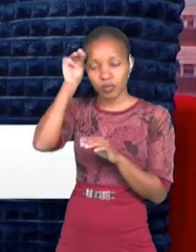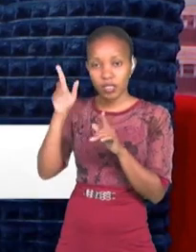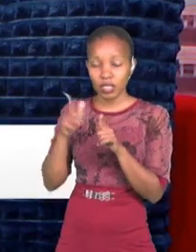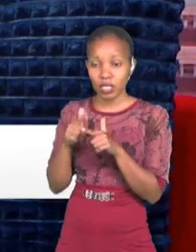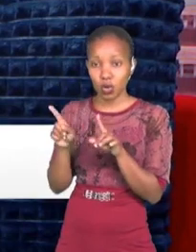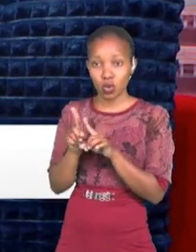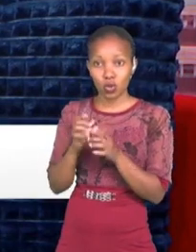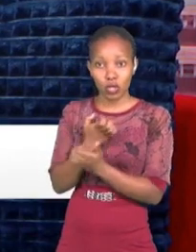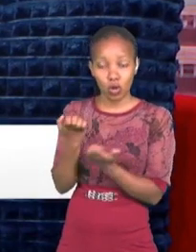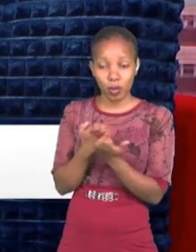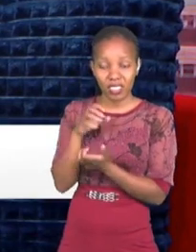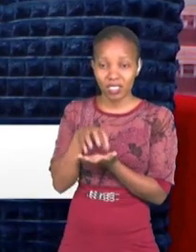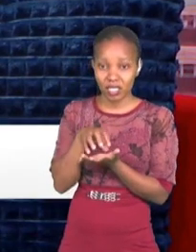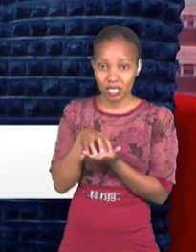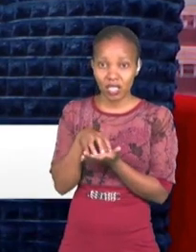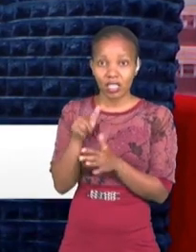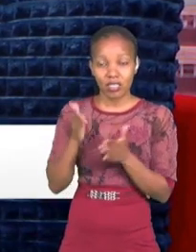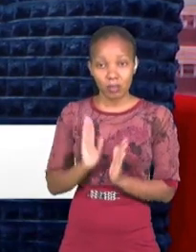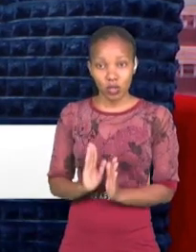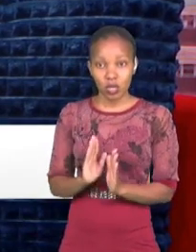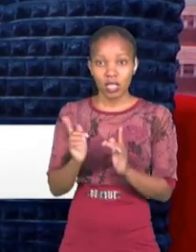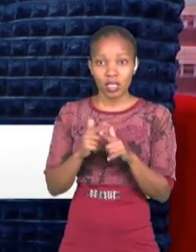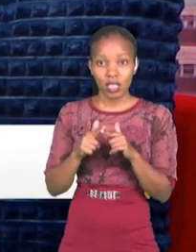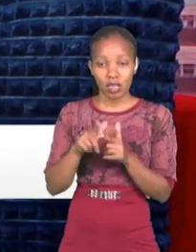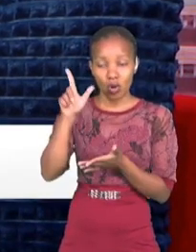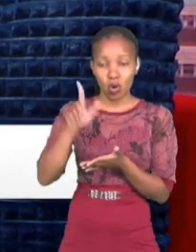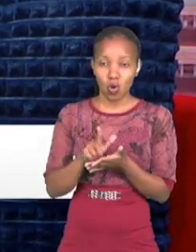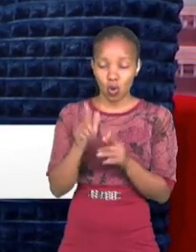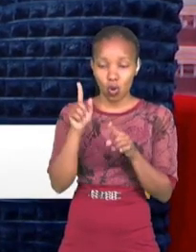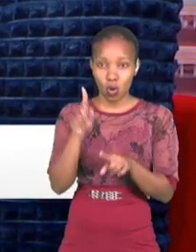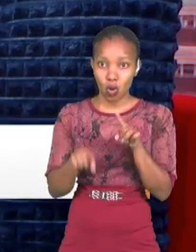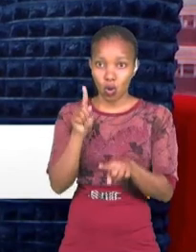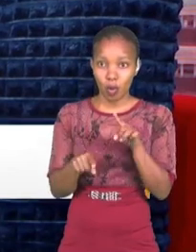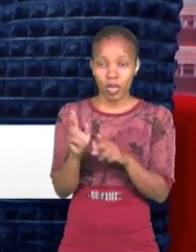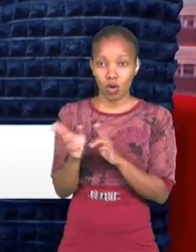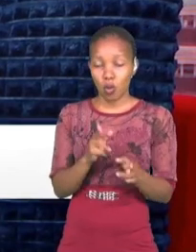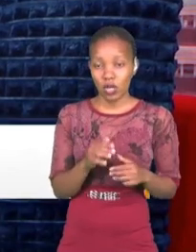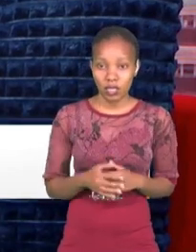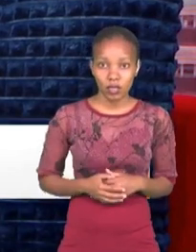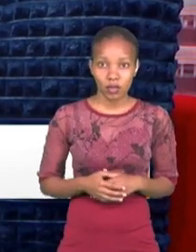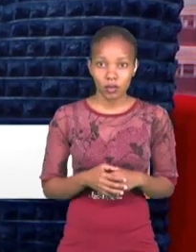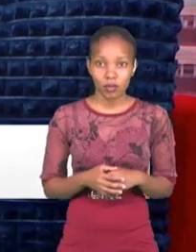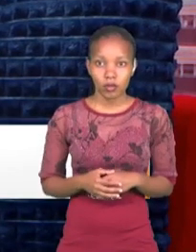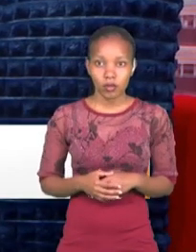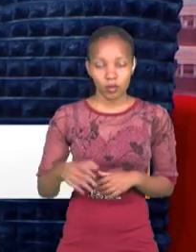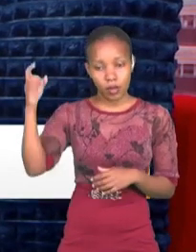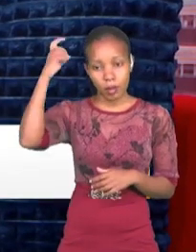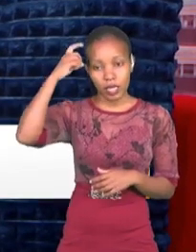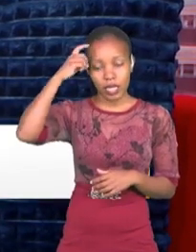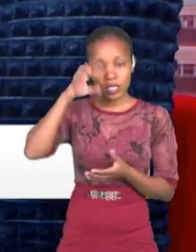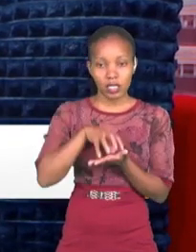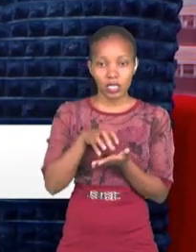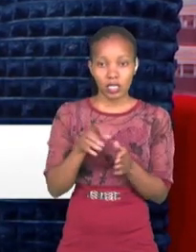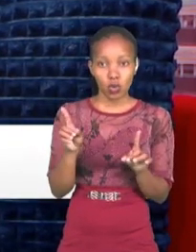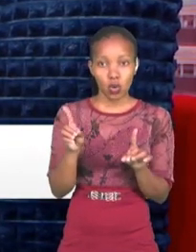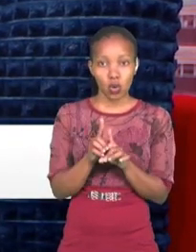the this person is generally low compared to normals. Like the mental status also